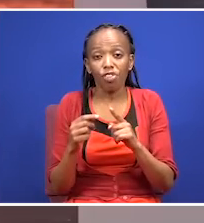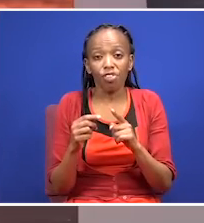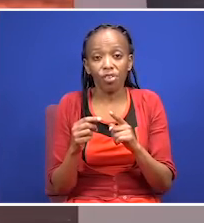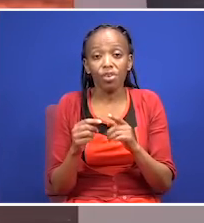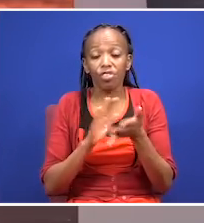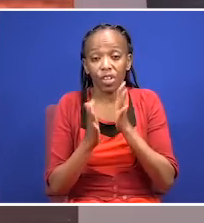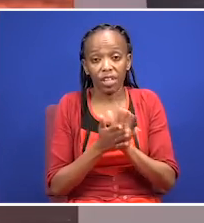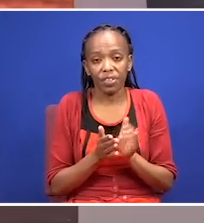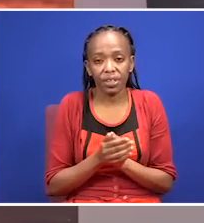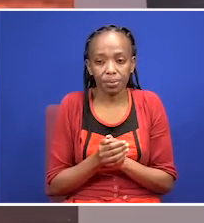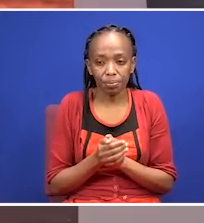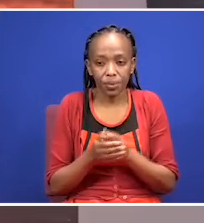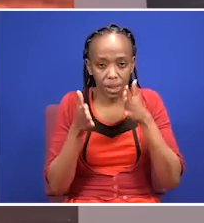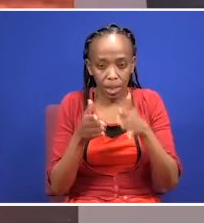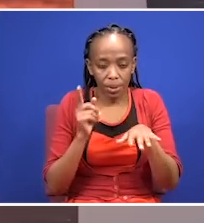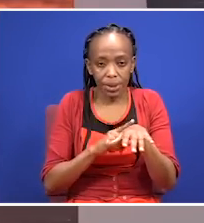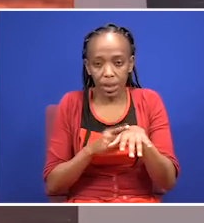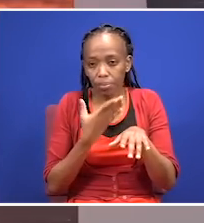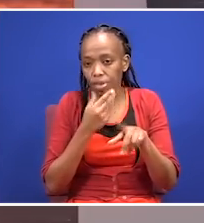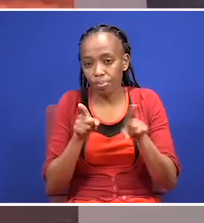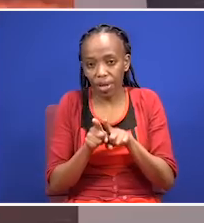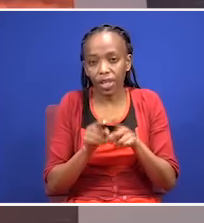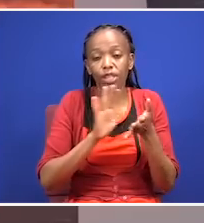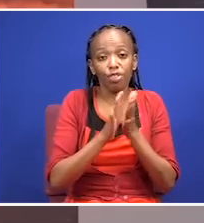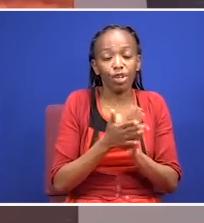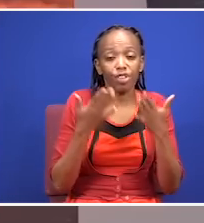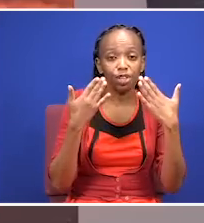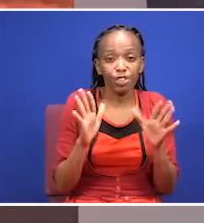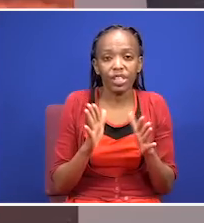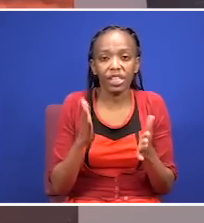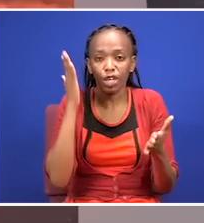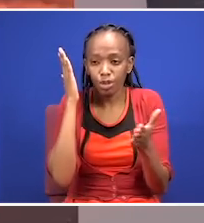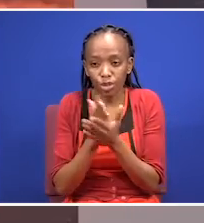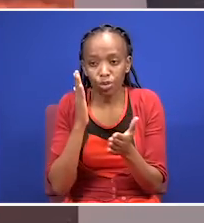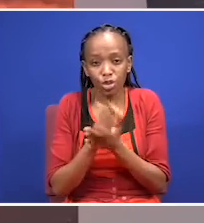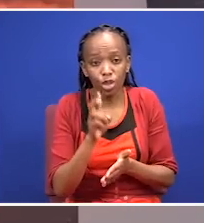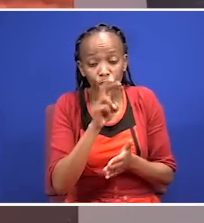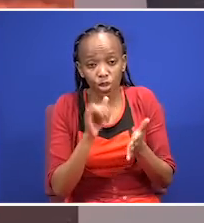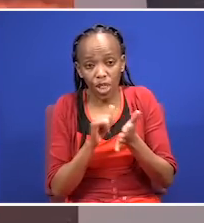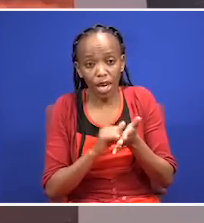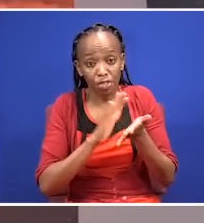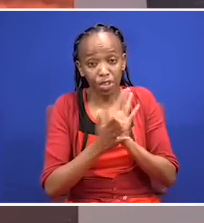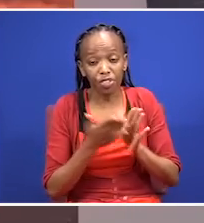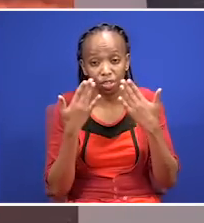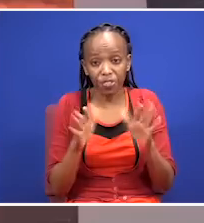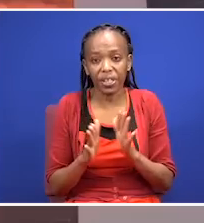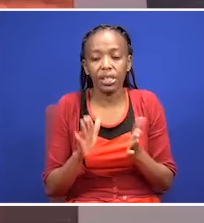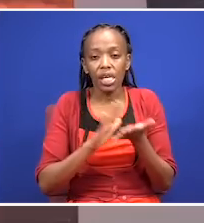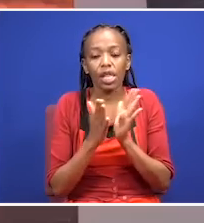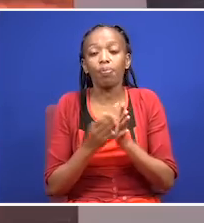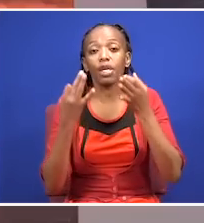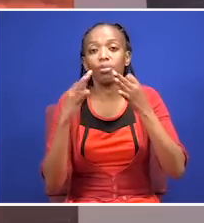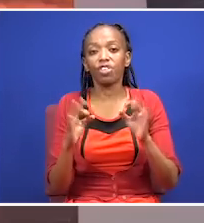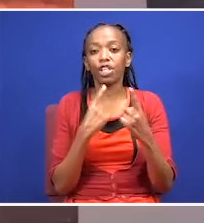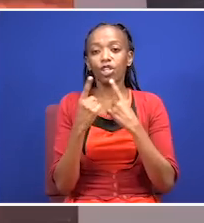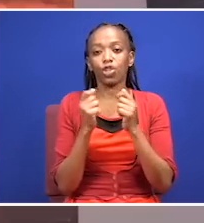situation and therefore when the brothers were forgiven and they truly saw that they had been forgiven they became free to